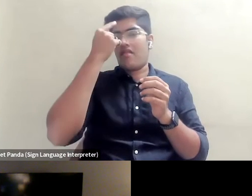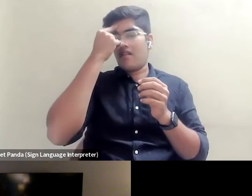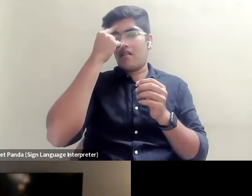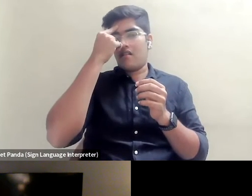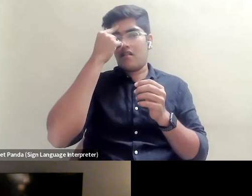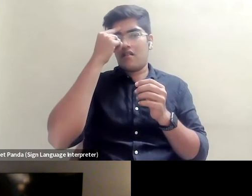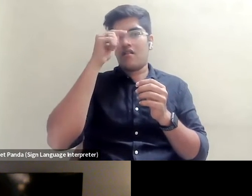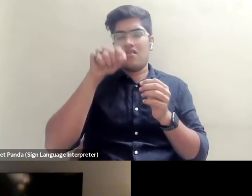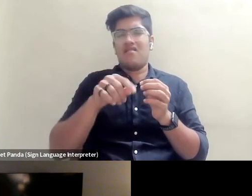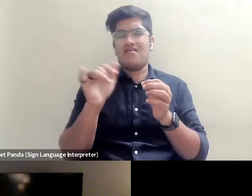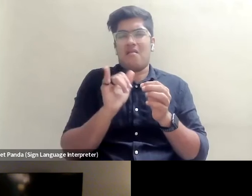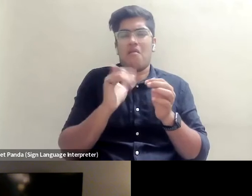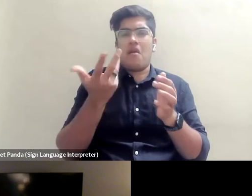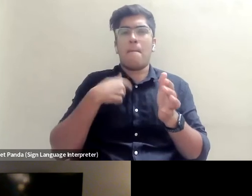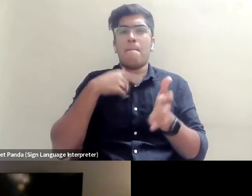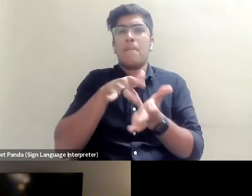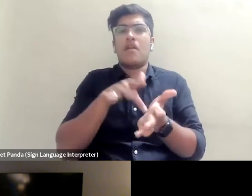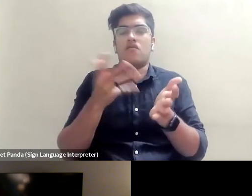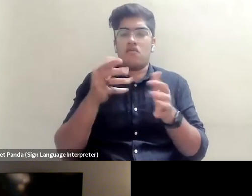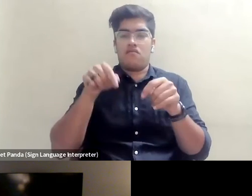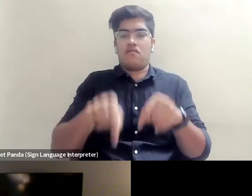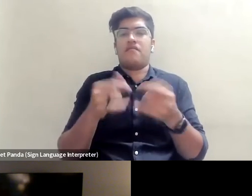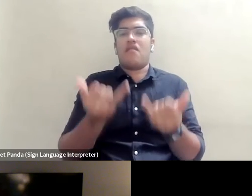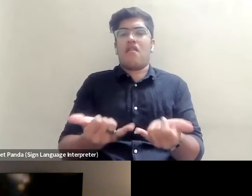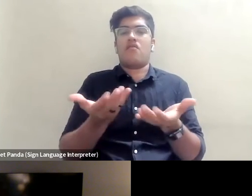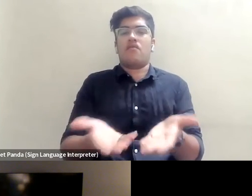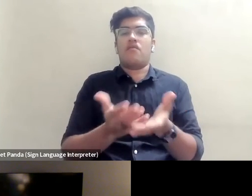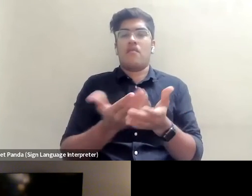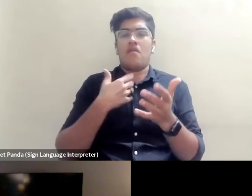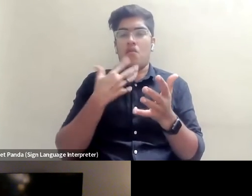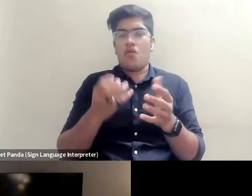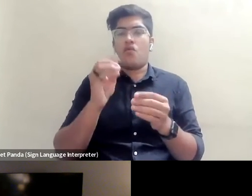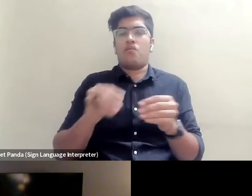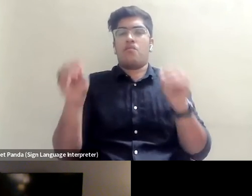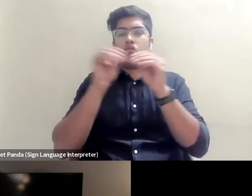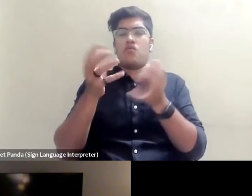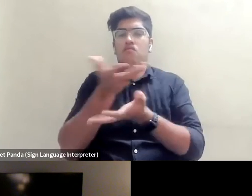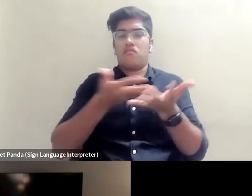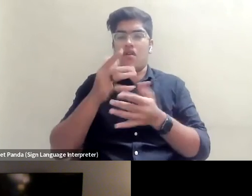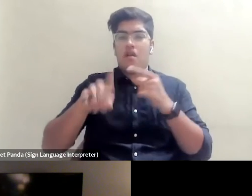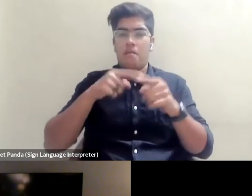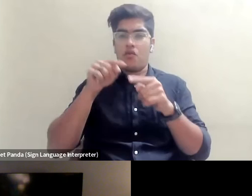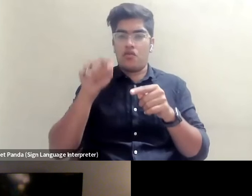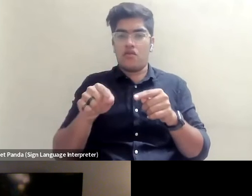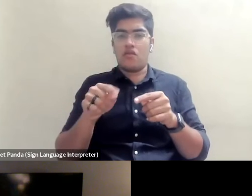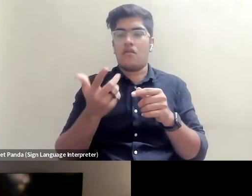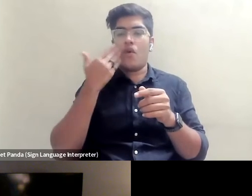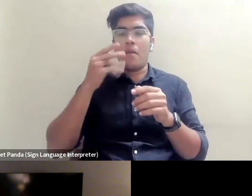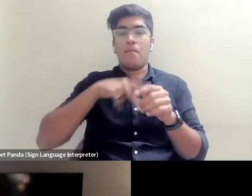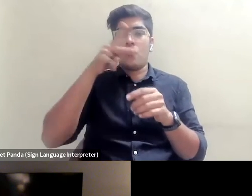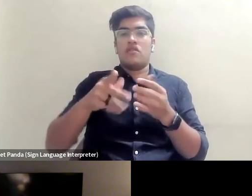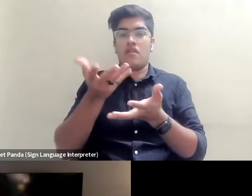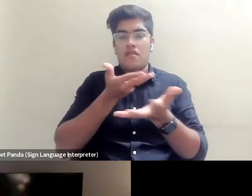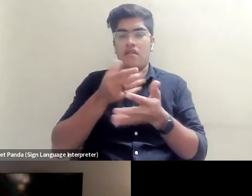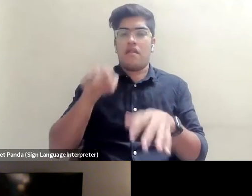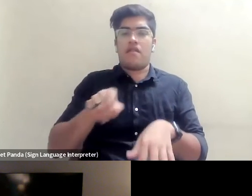sort of where we're at right now. And I'm happy to talk a little bit more about that as and when we discuss the project.